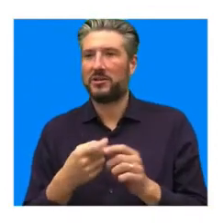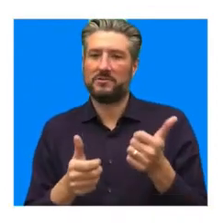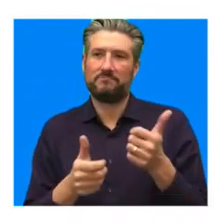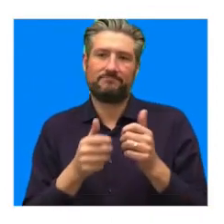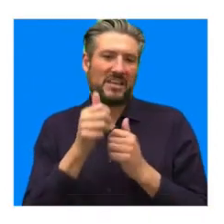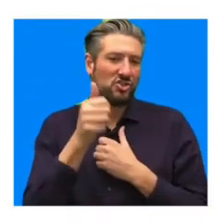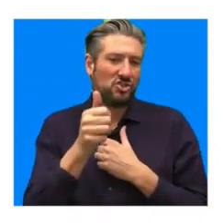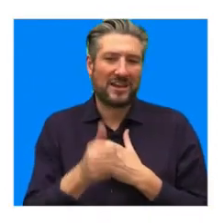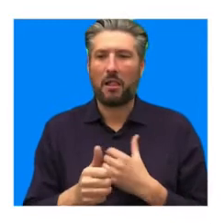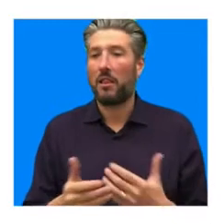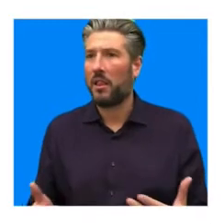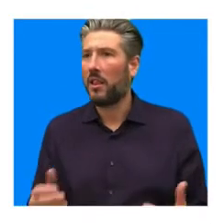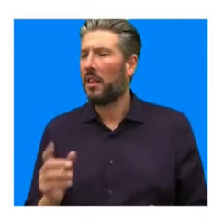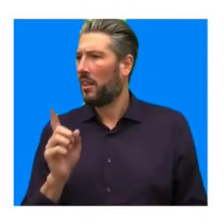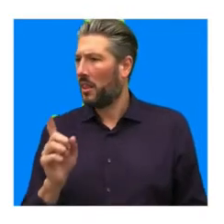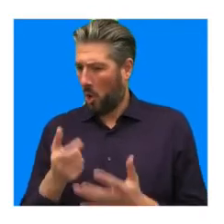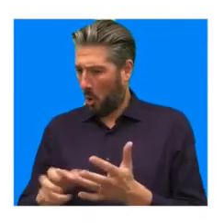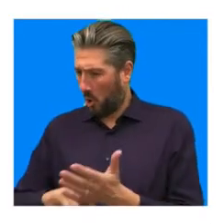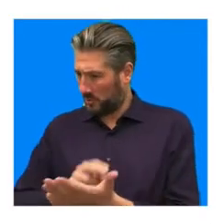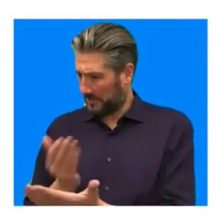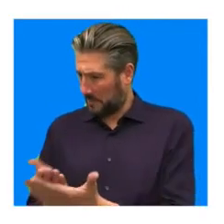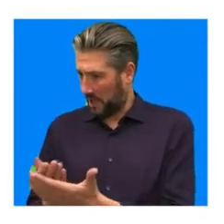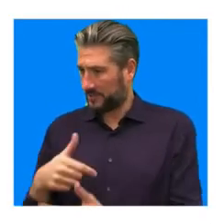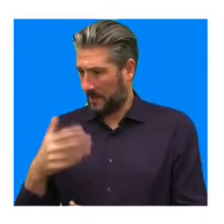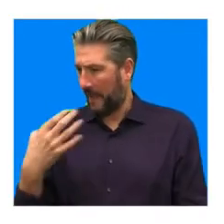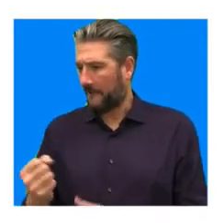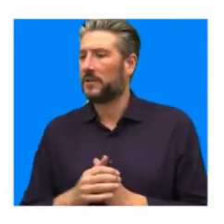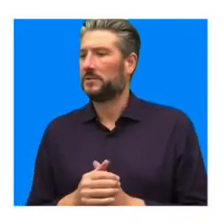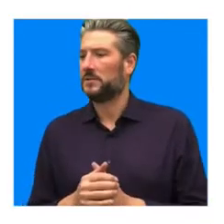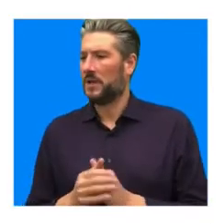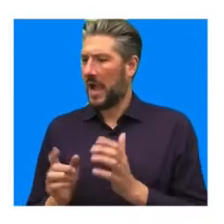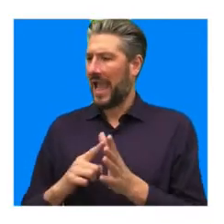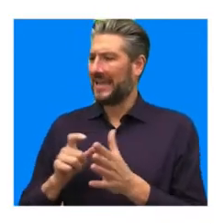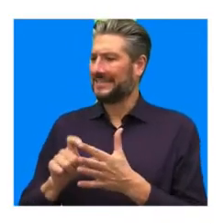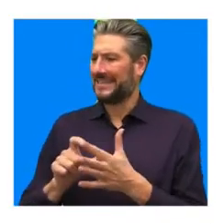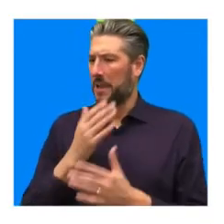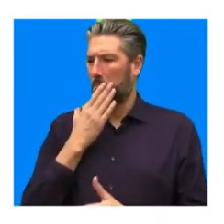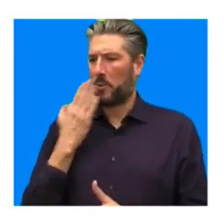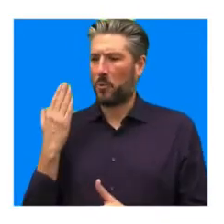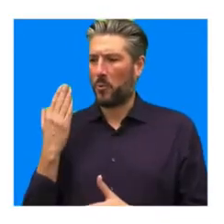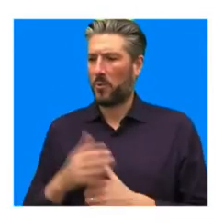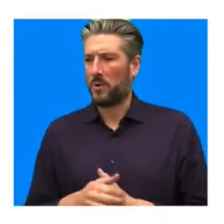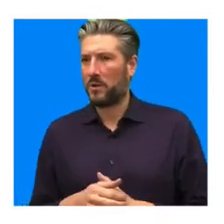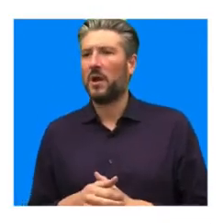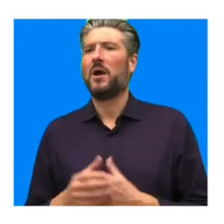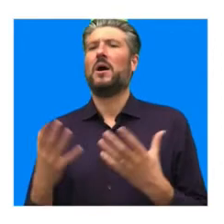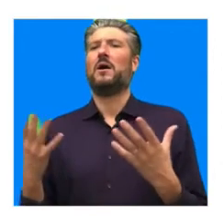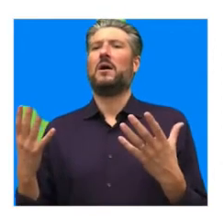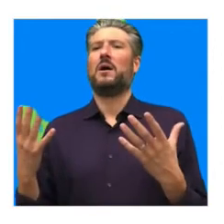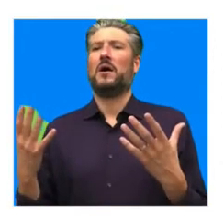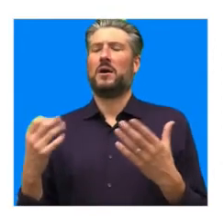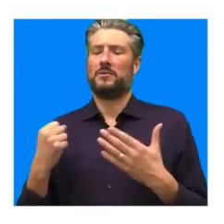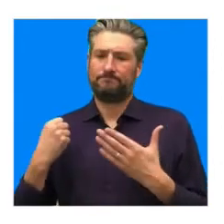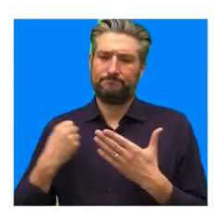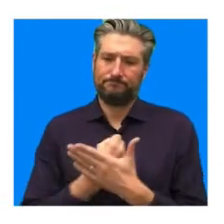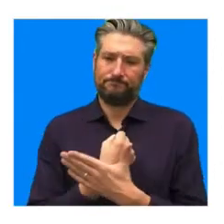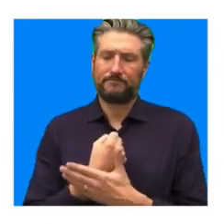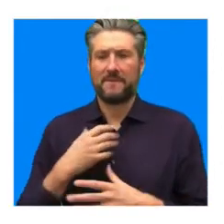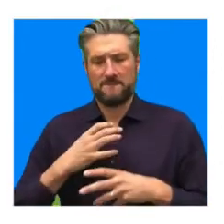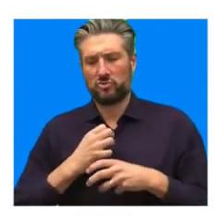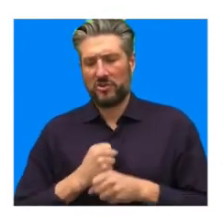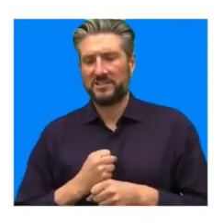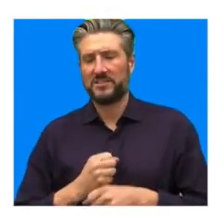on an on-demand player, but it's not got AD on it. And that's a real frustration. Let me tell you the Outlander